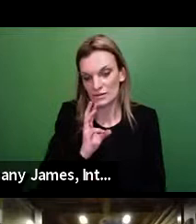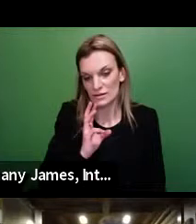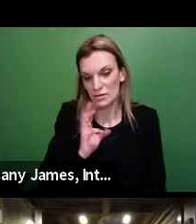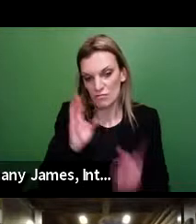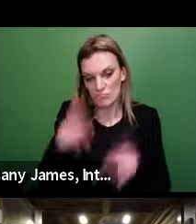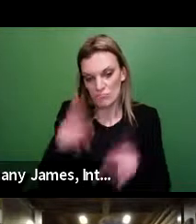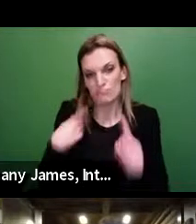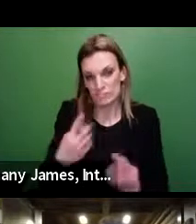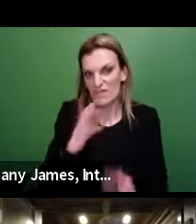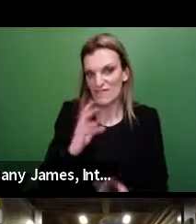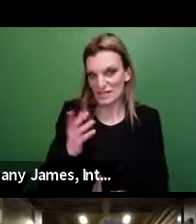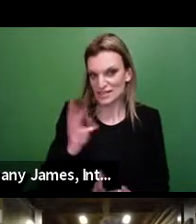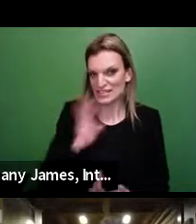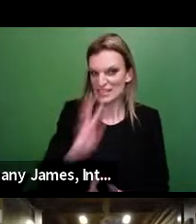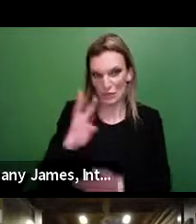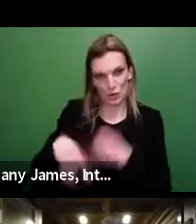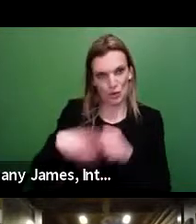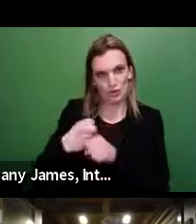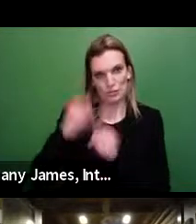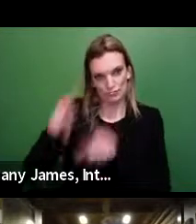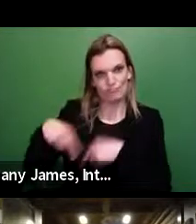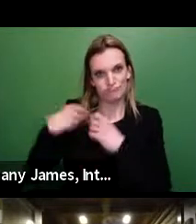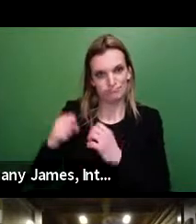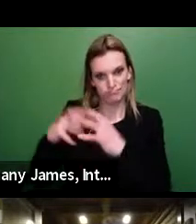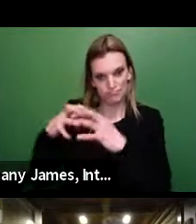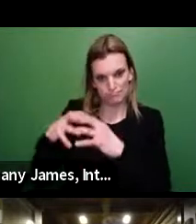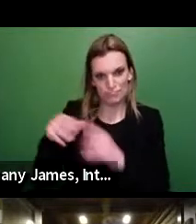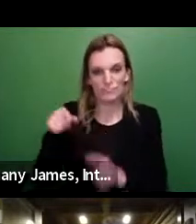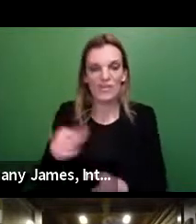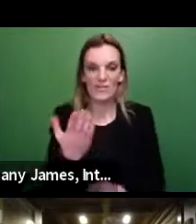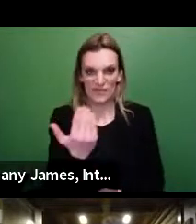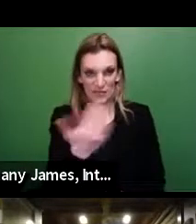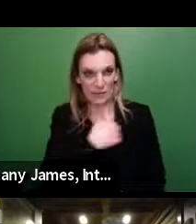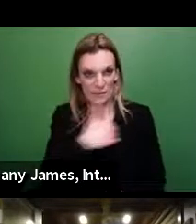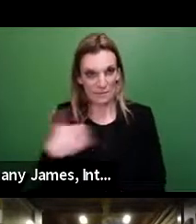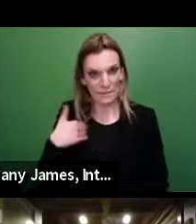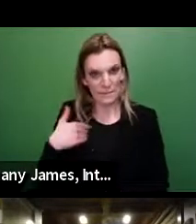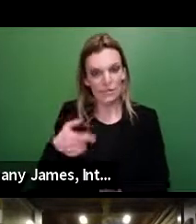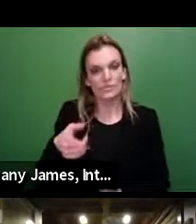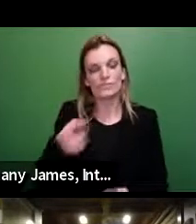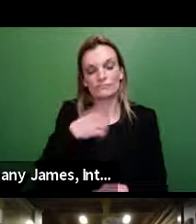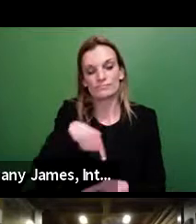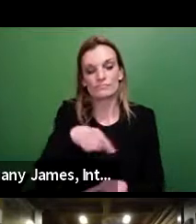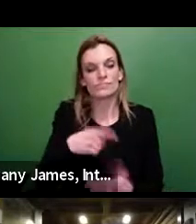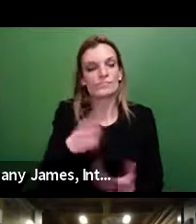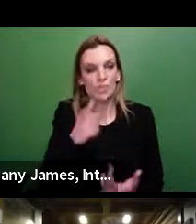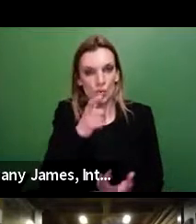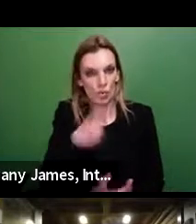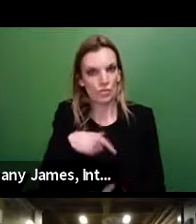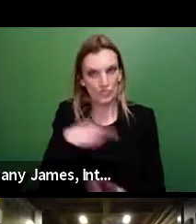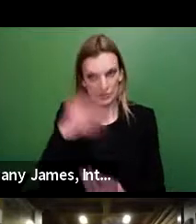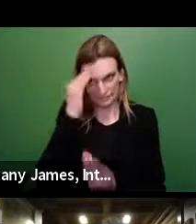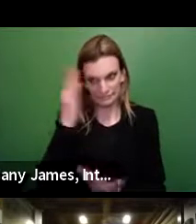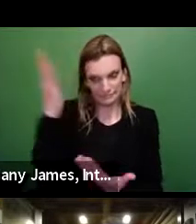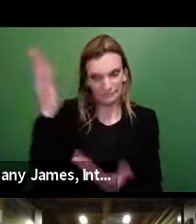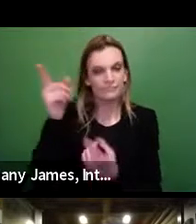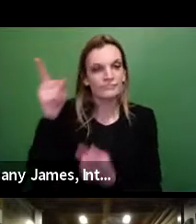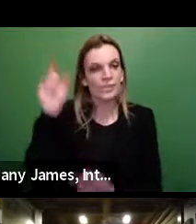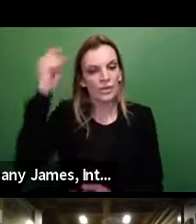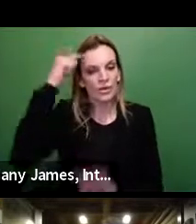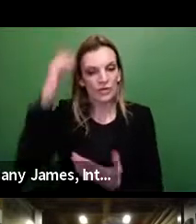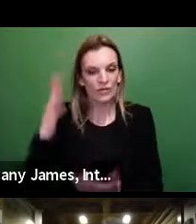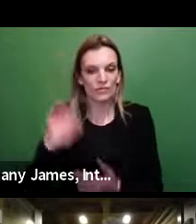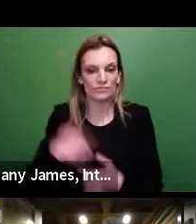in an advisory capacity to the governor on issues relating to the Arab and Chaldean communities